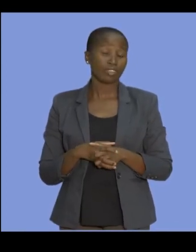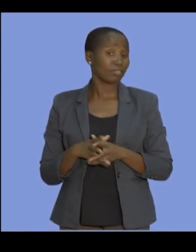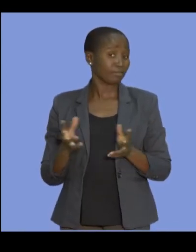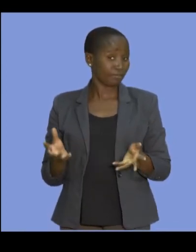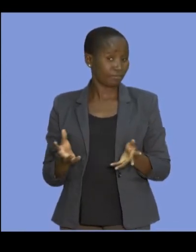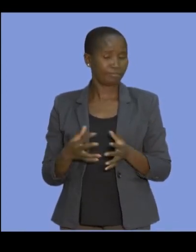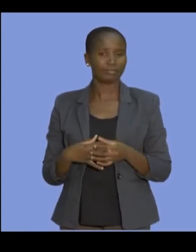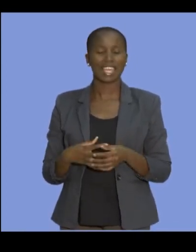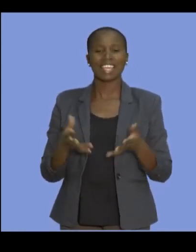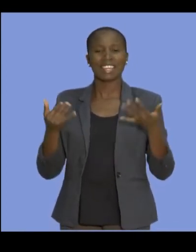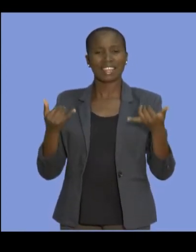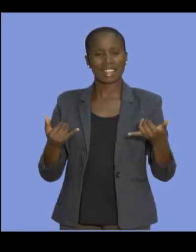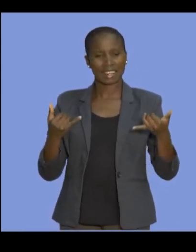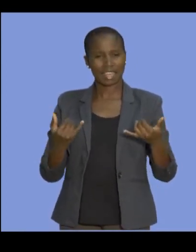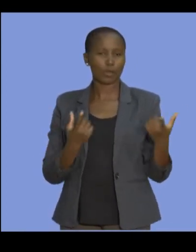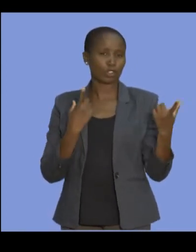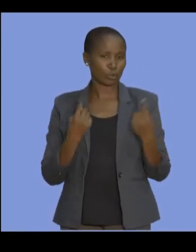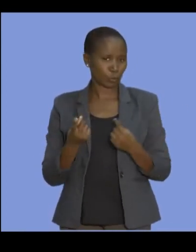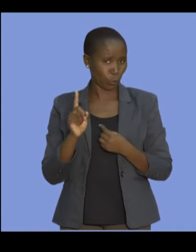what we're going to look at now is,